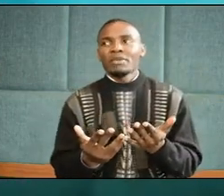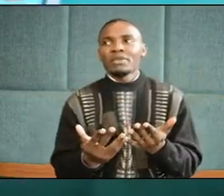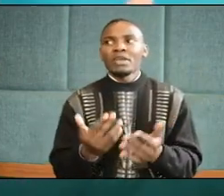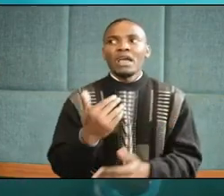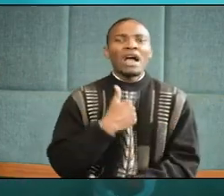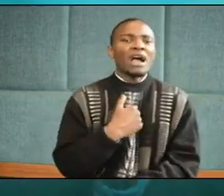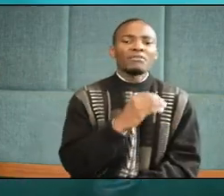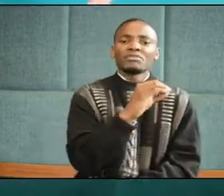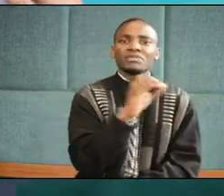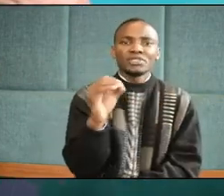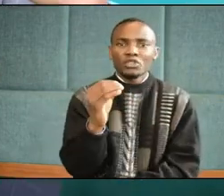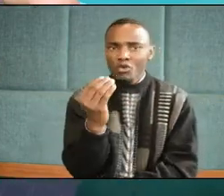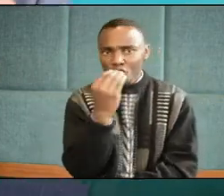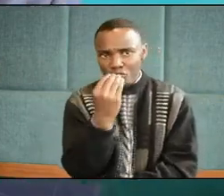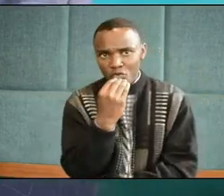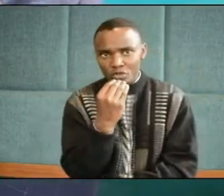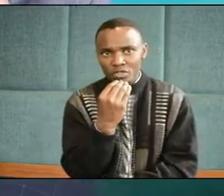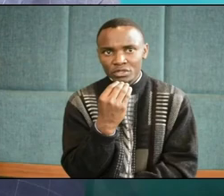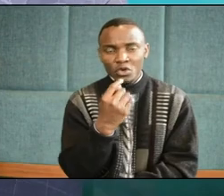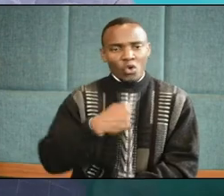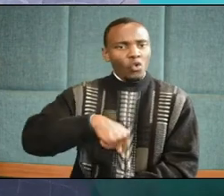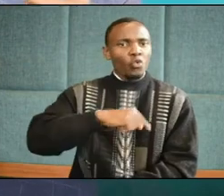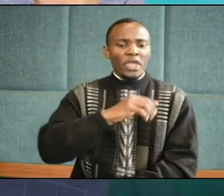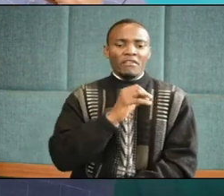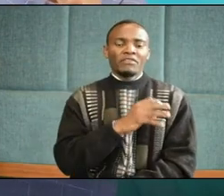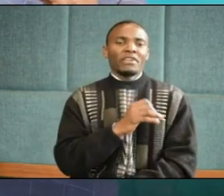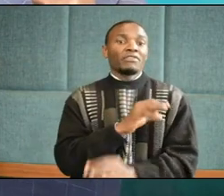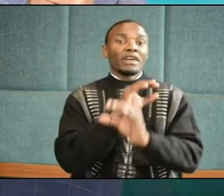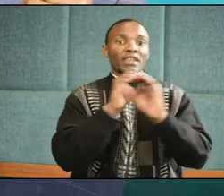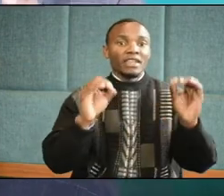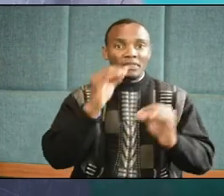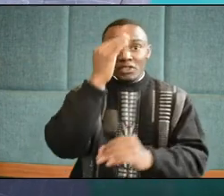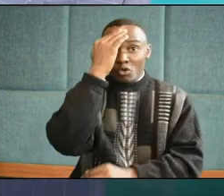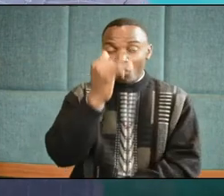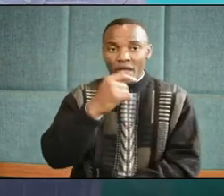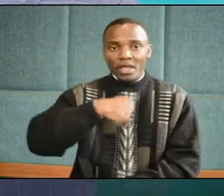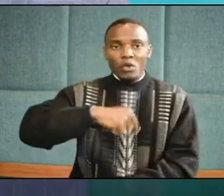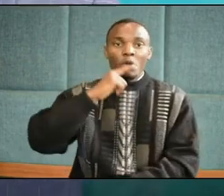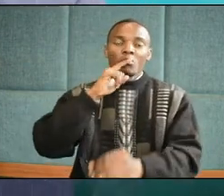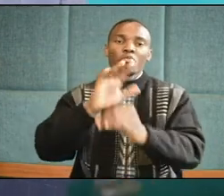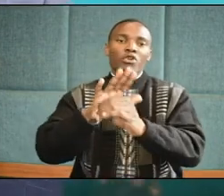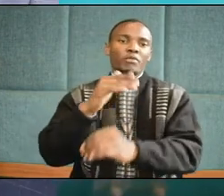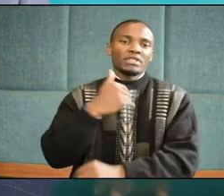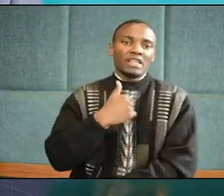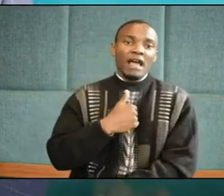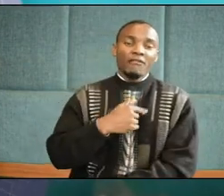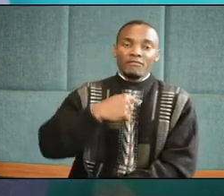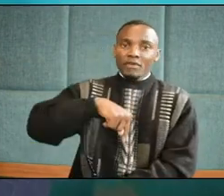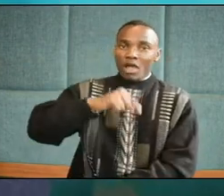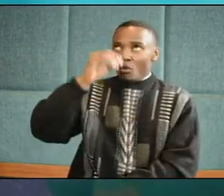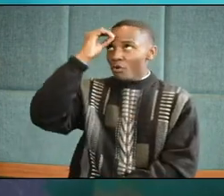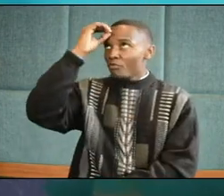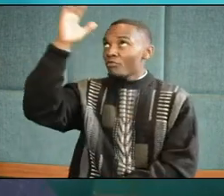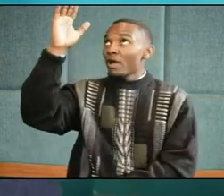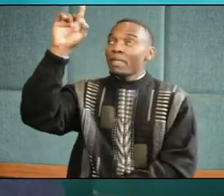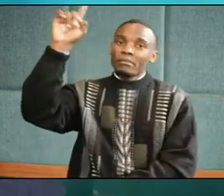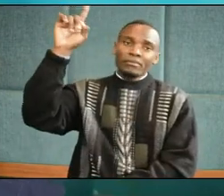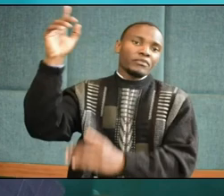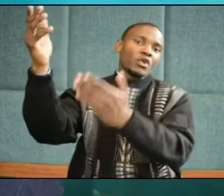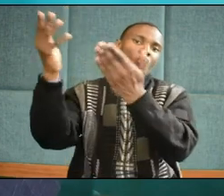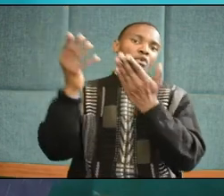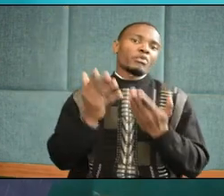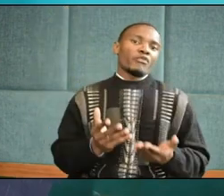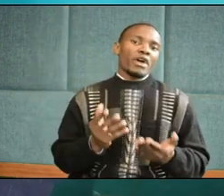is no food, we will not fear because we are assured that our Father will